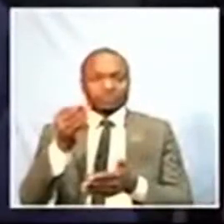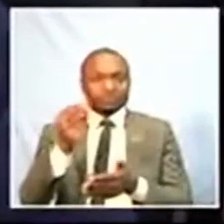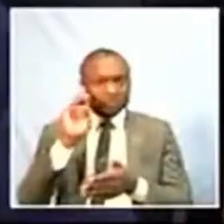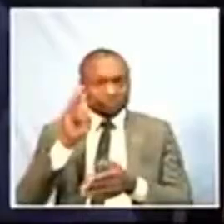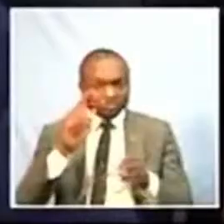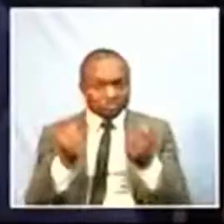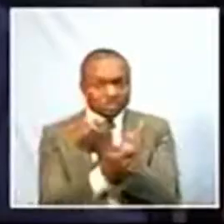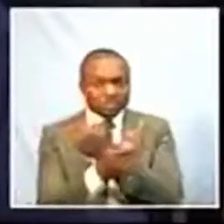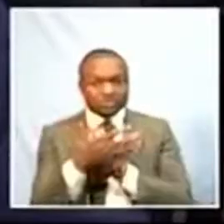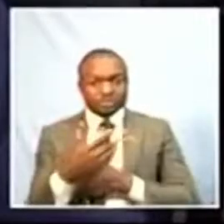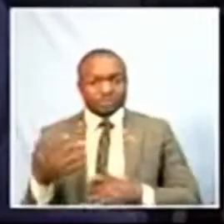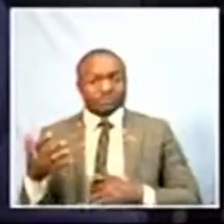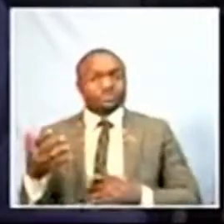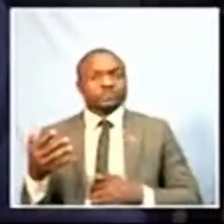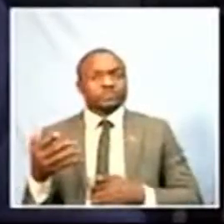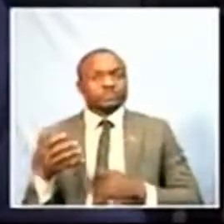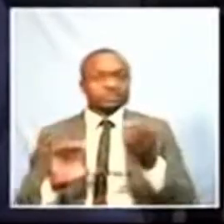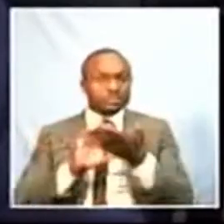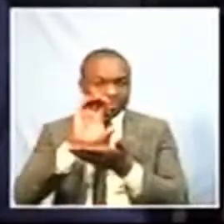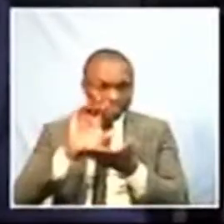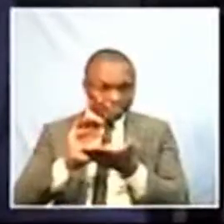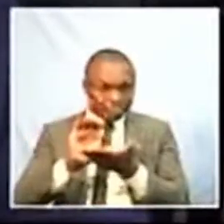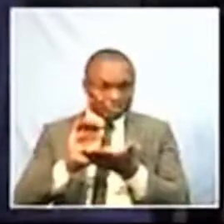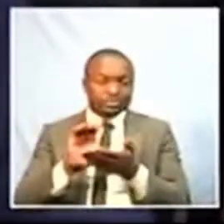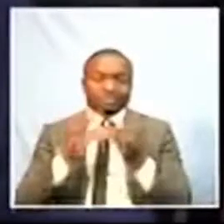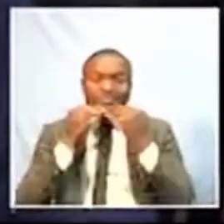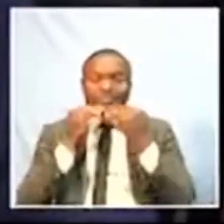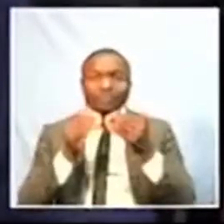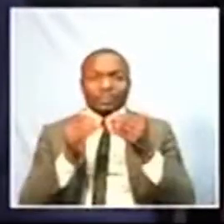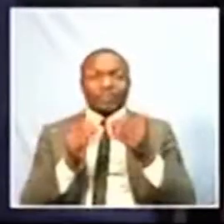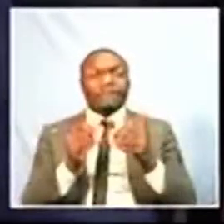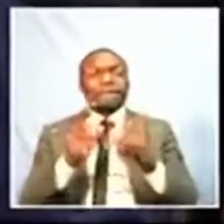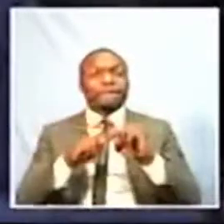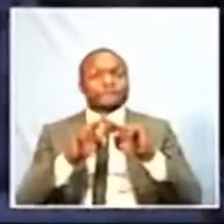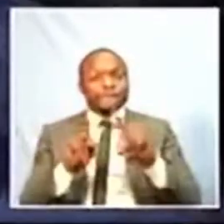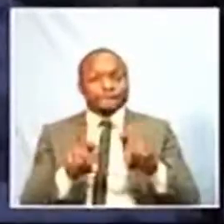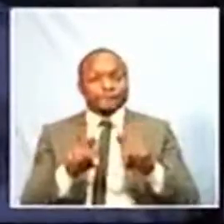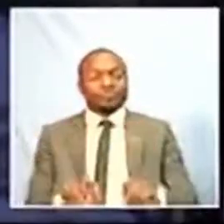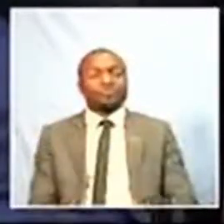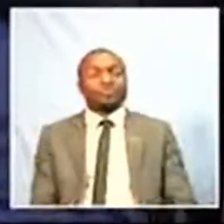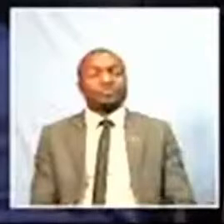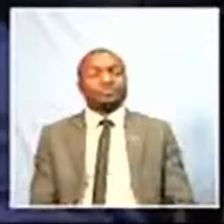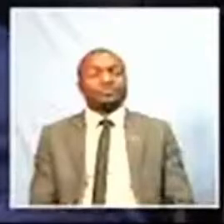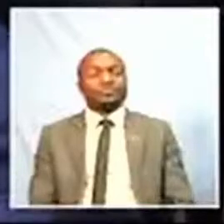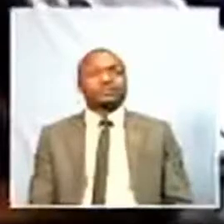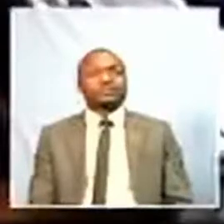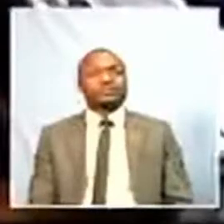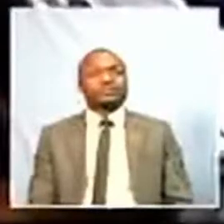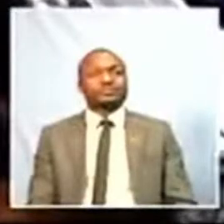changer in CHOMA? Thank you very much, Chair.